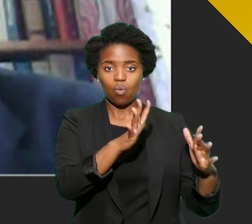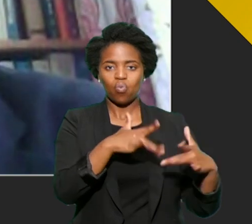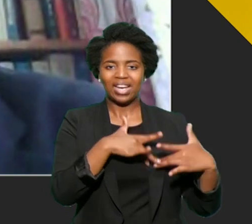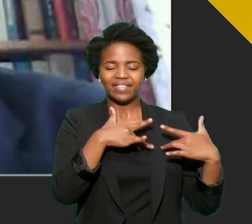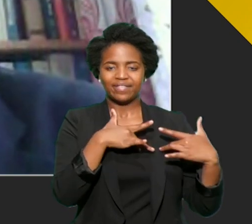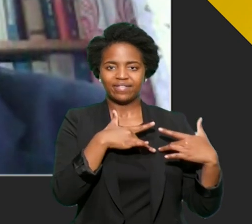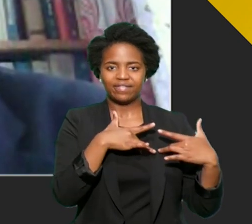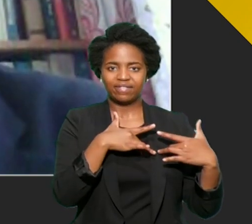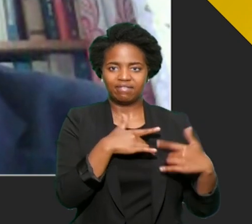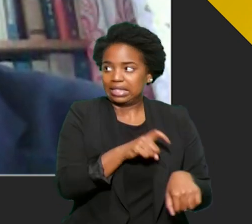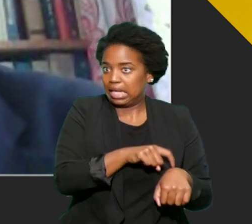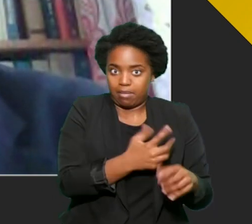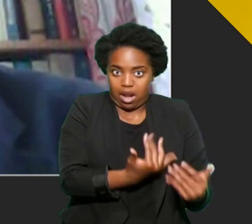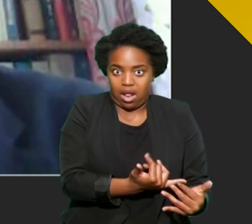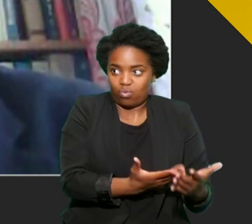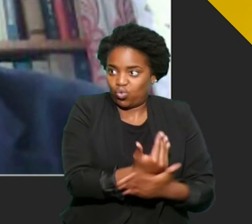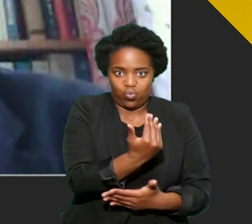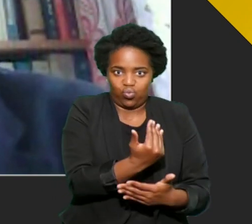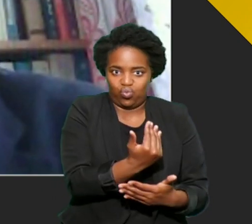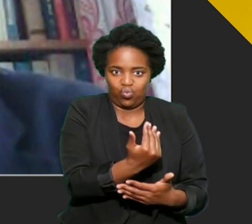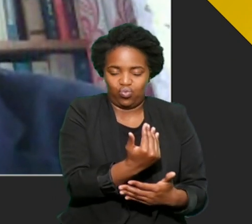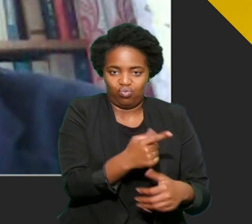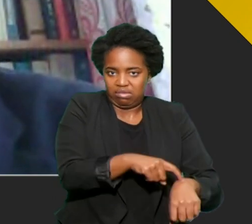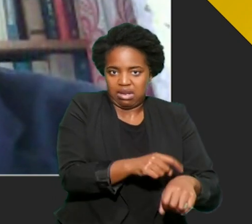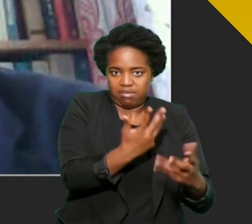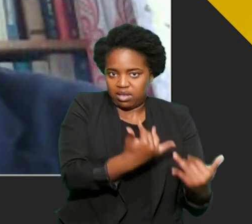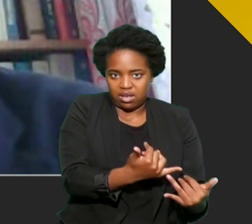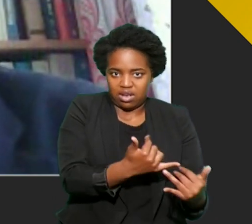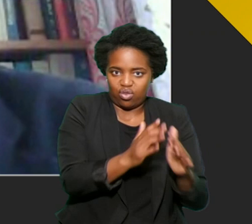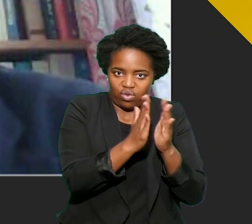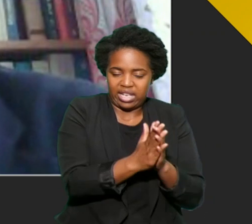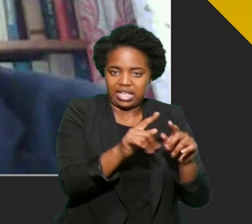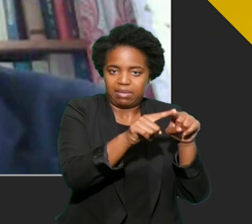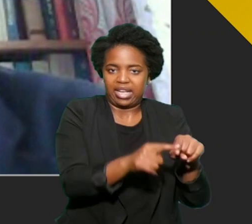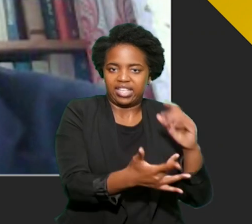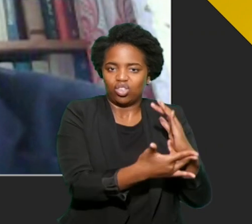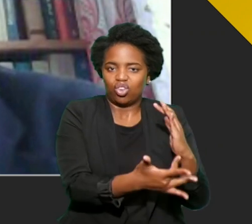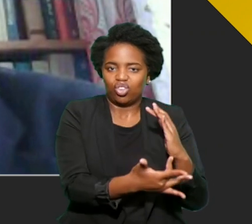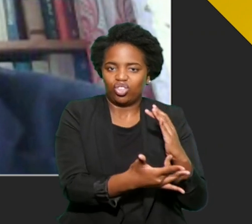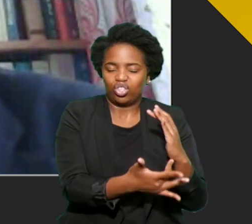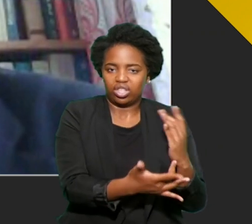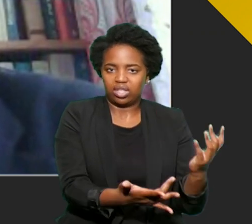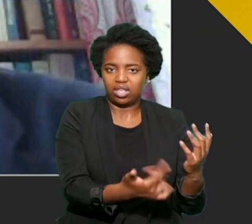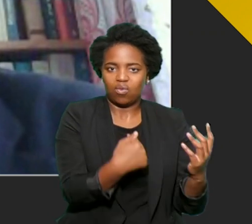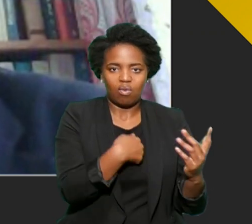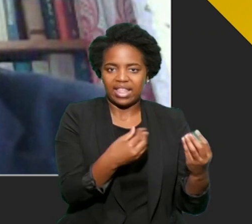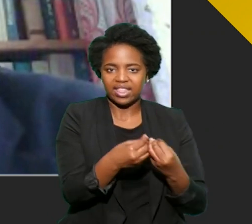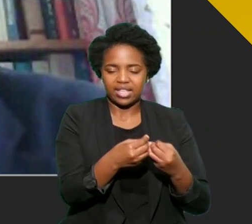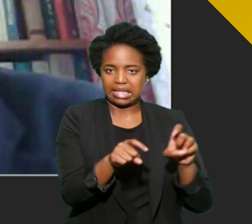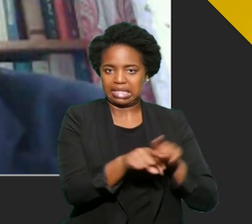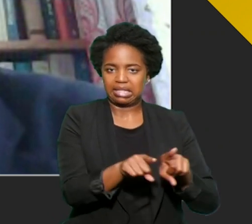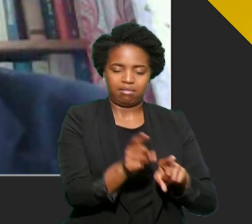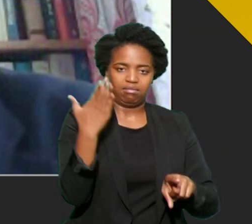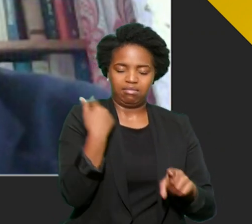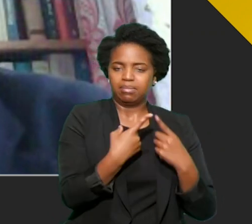time in which we live. And it's called fourth revolution because of very fast, extraordinary